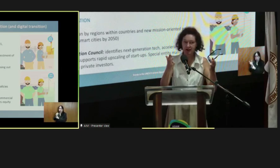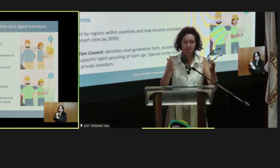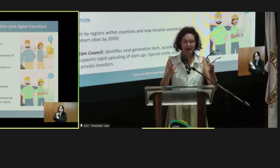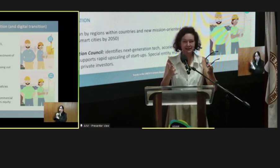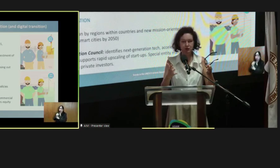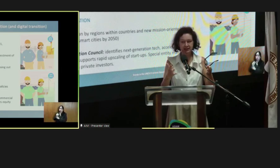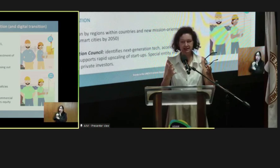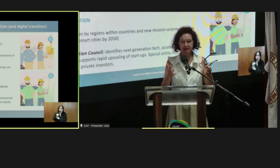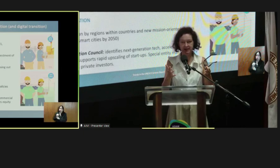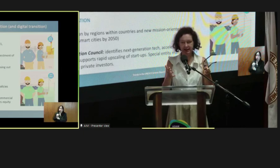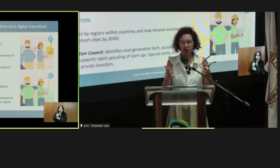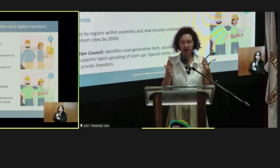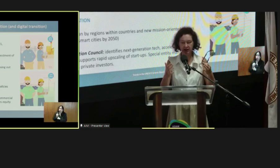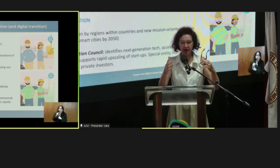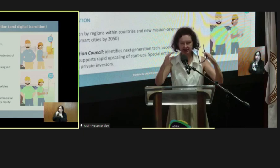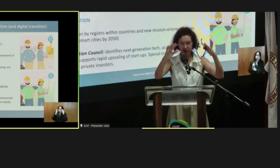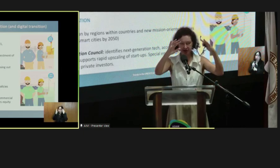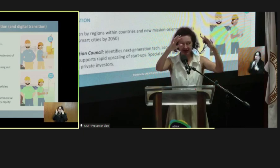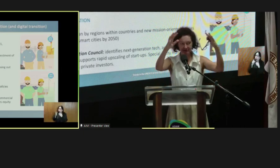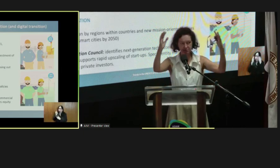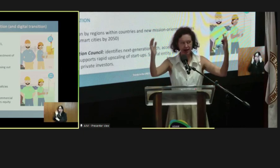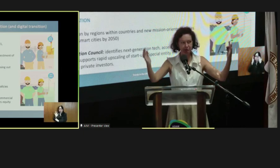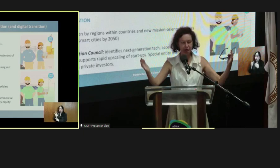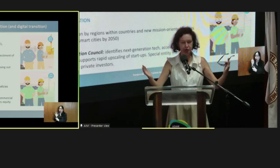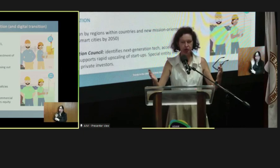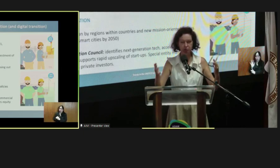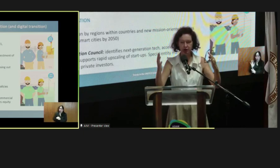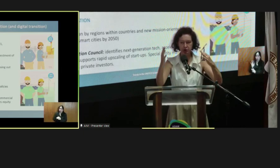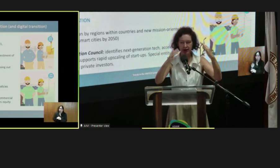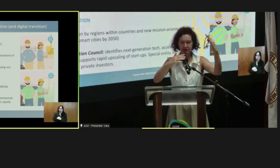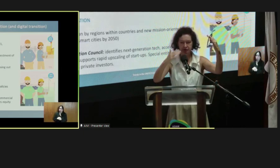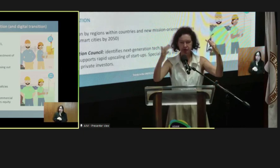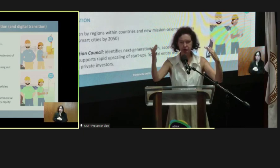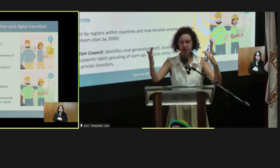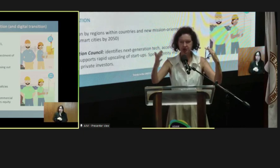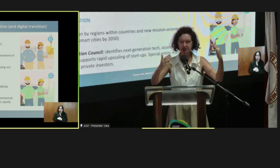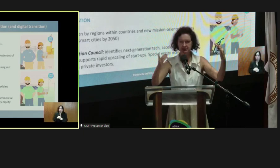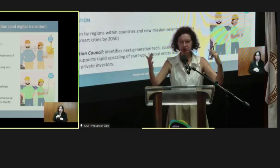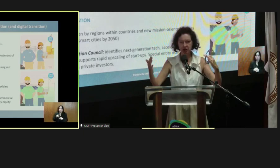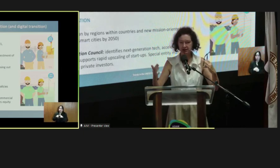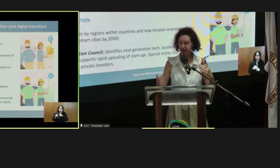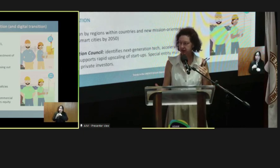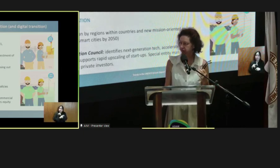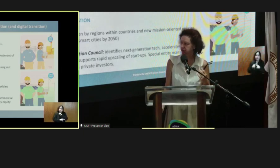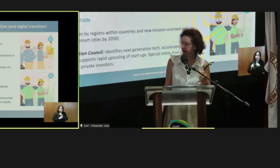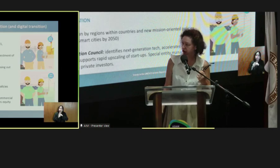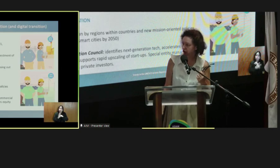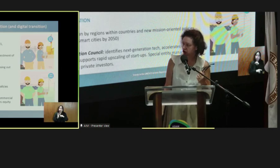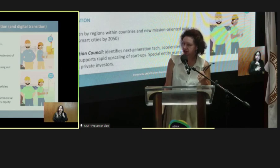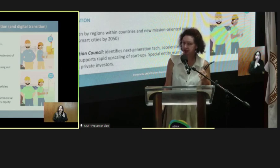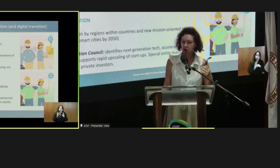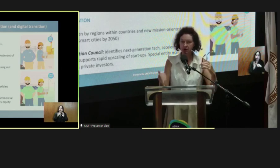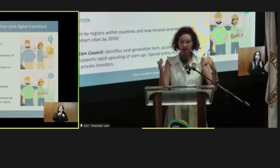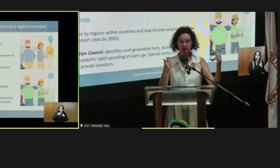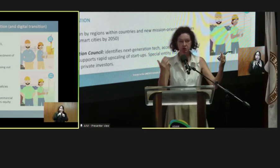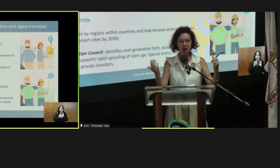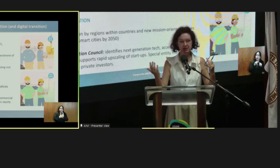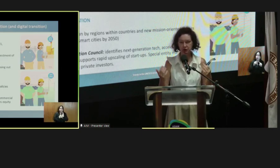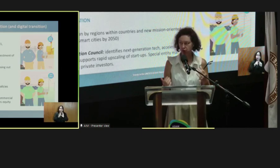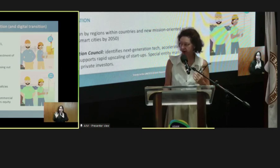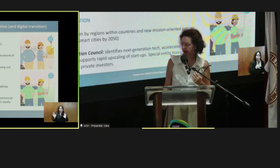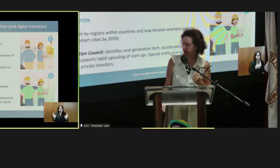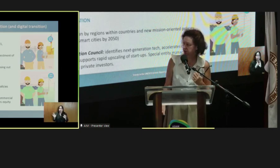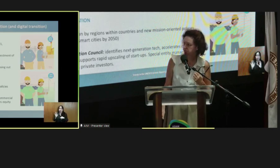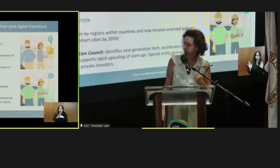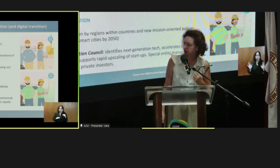and to develop expertise in that area. And the idea is to have a map of Europe where you have different regions that are specializing in different technologies rather than